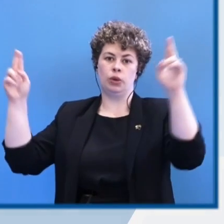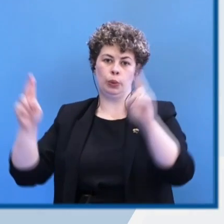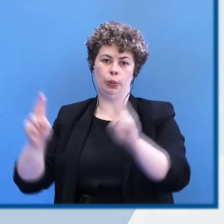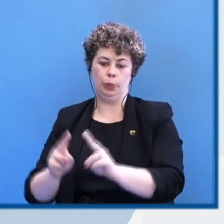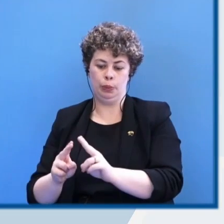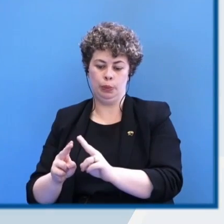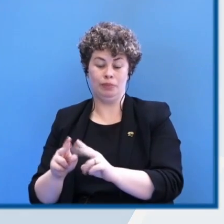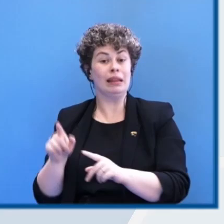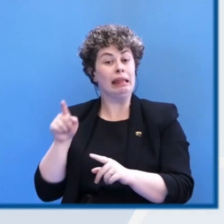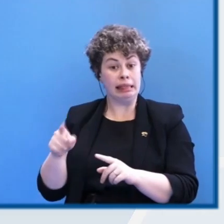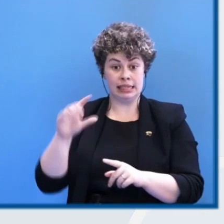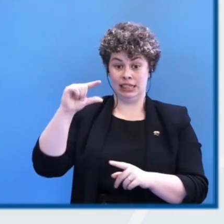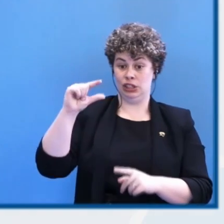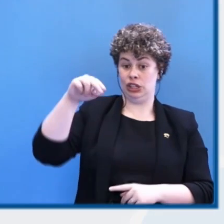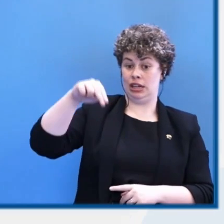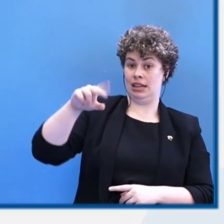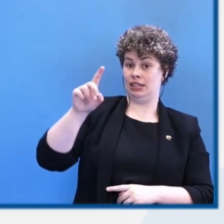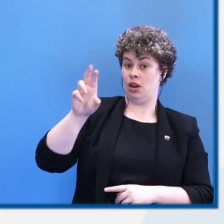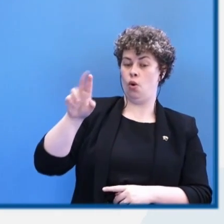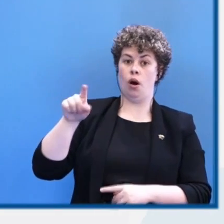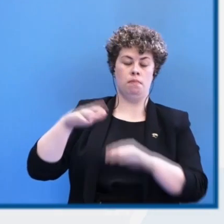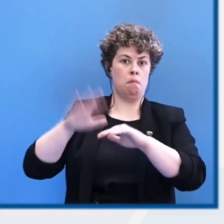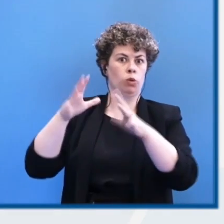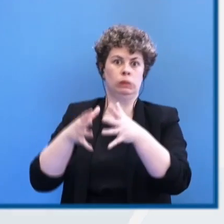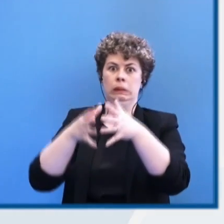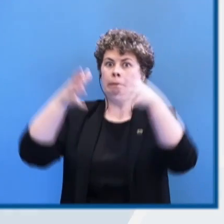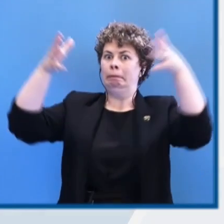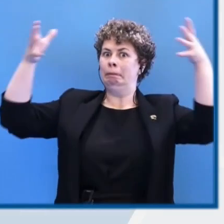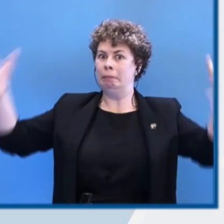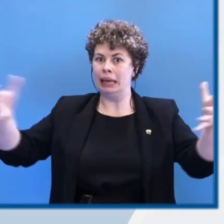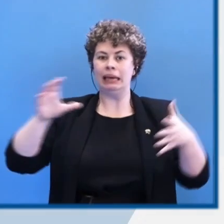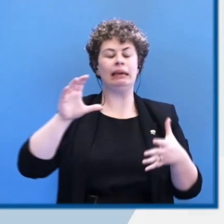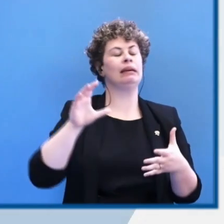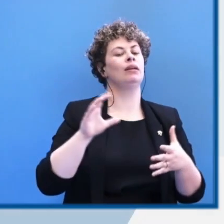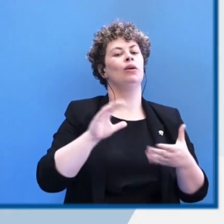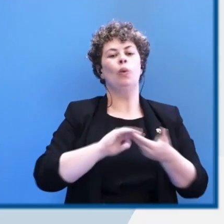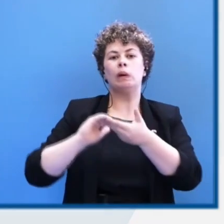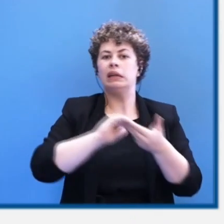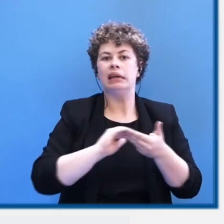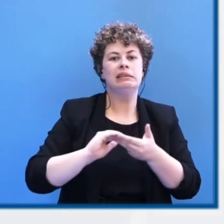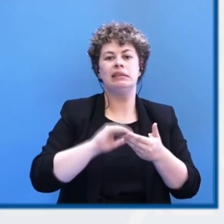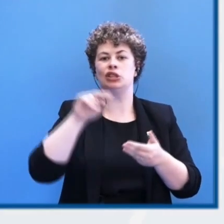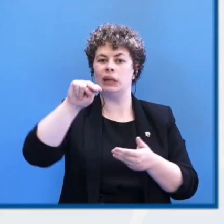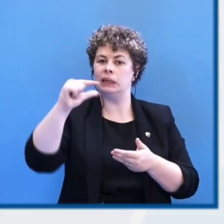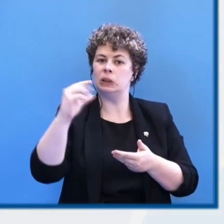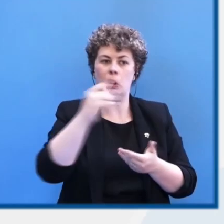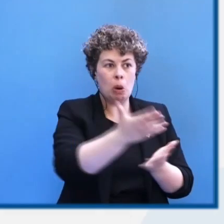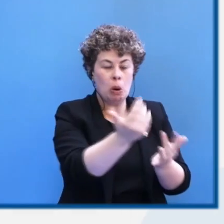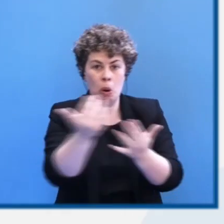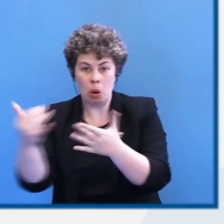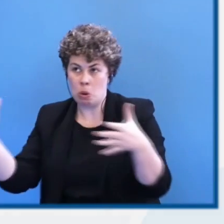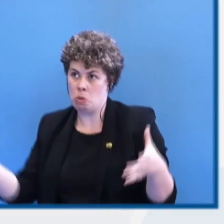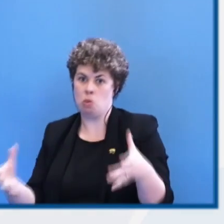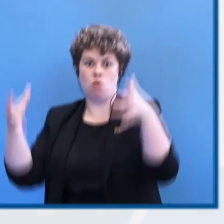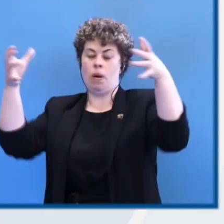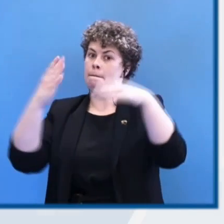It's the largest international network of civil society organizations that works to strengthen resilience of communities